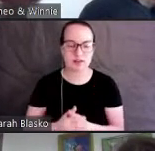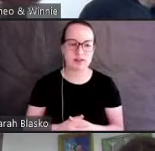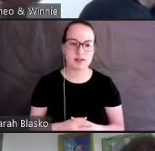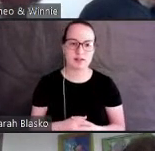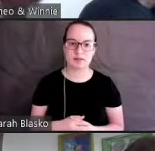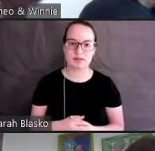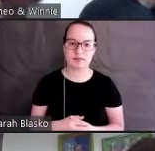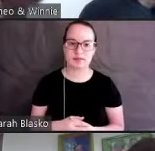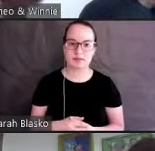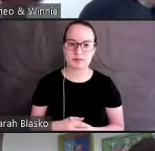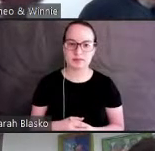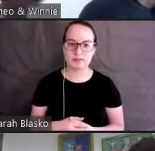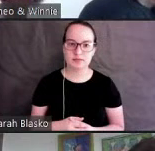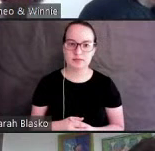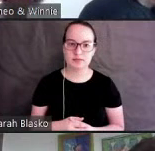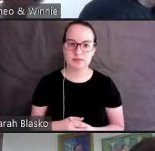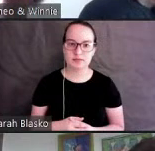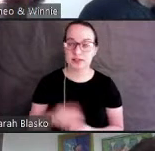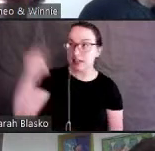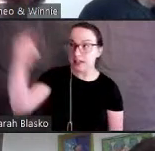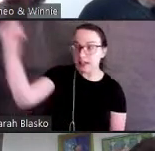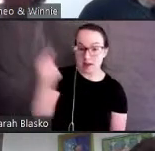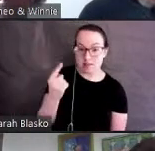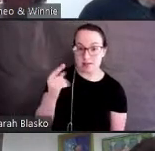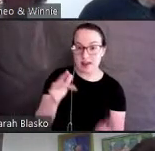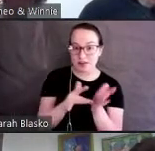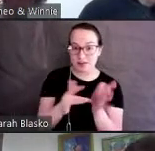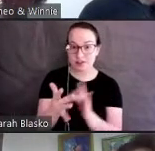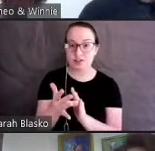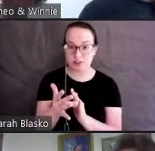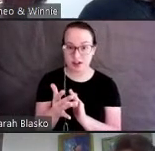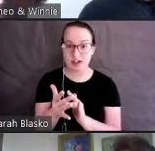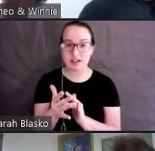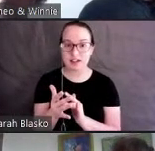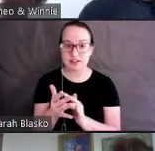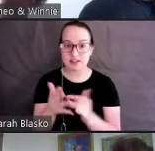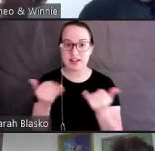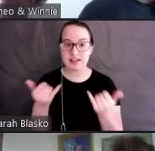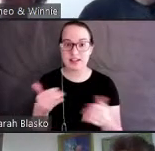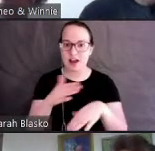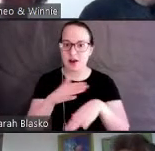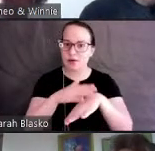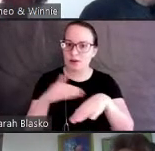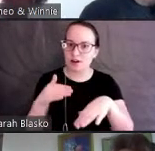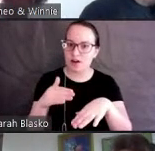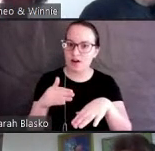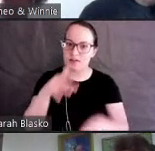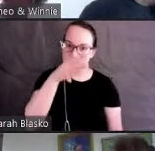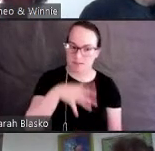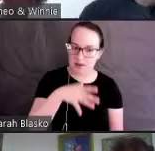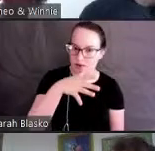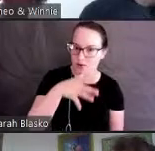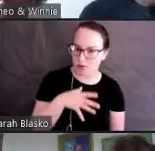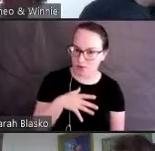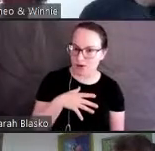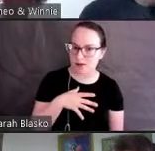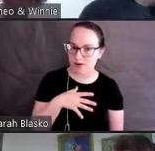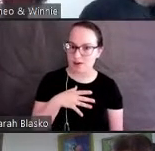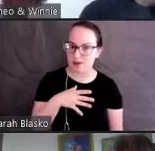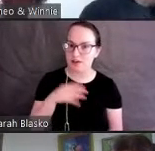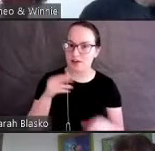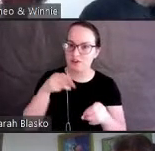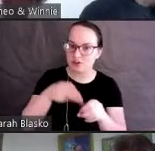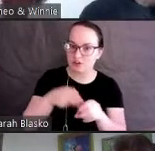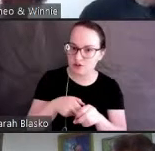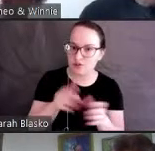he comes in the form of Christ, who then calls men and women to him so that he could do exactly what he's